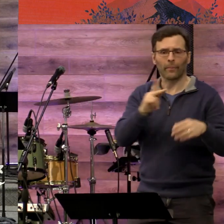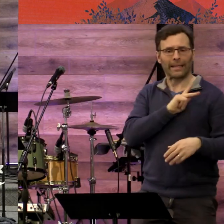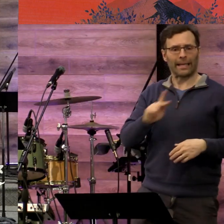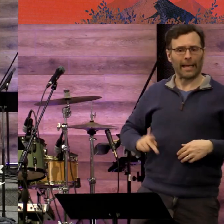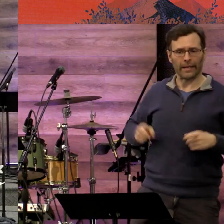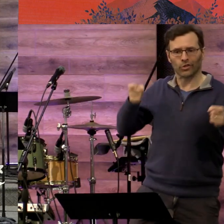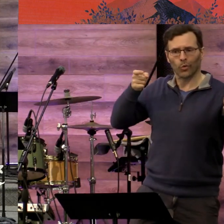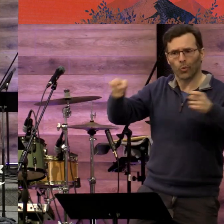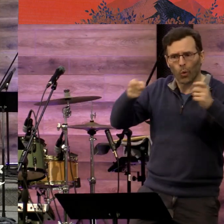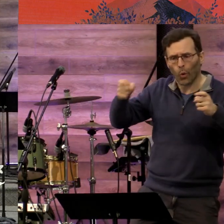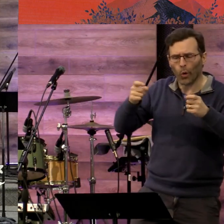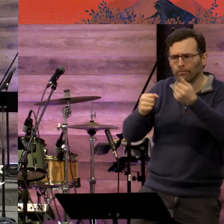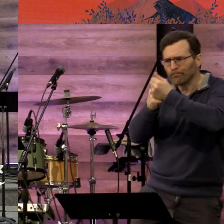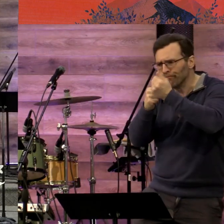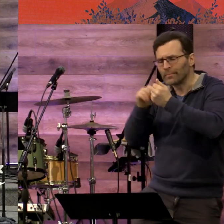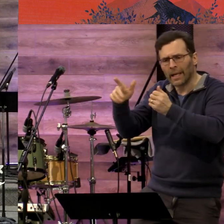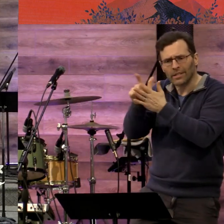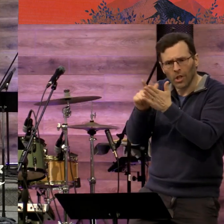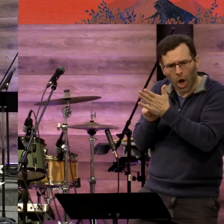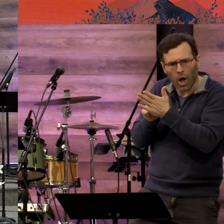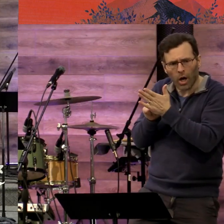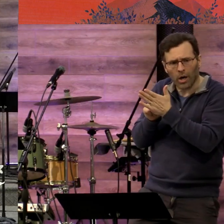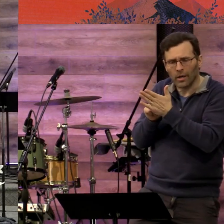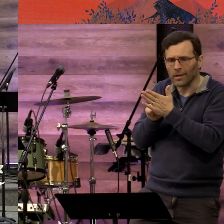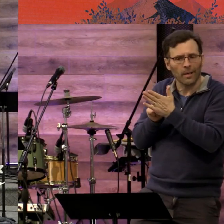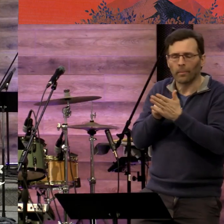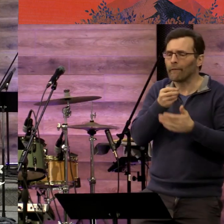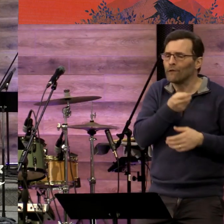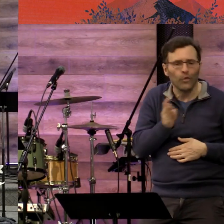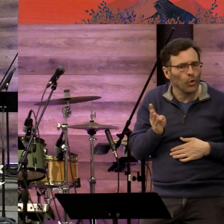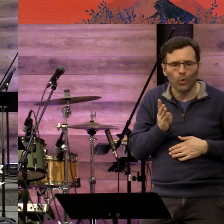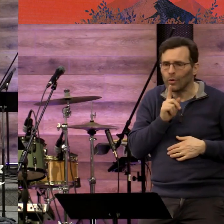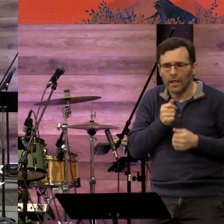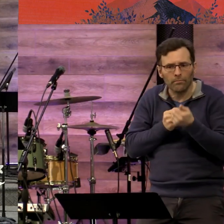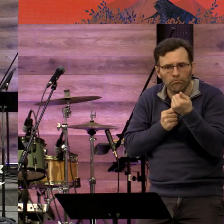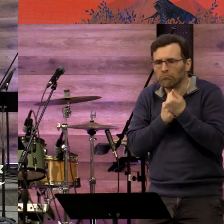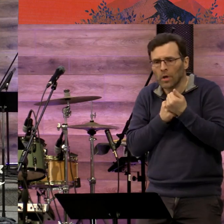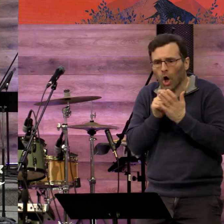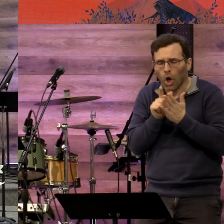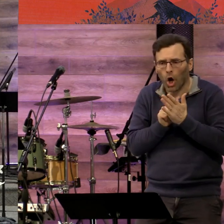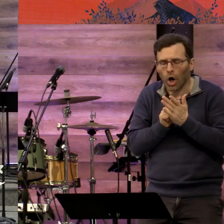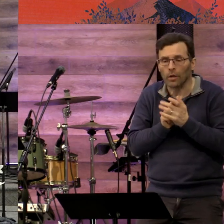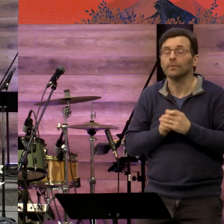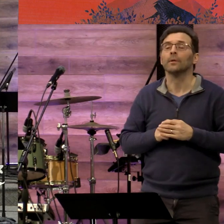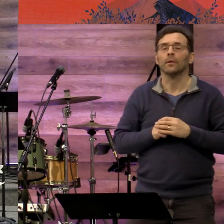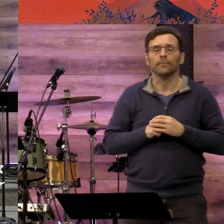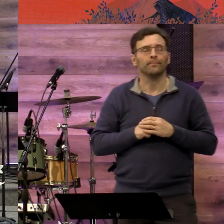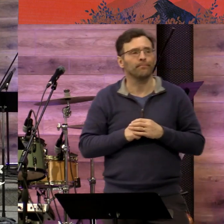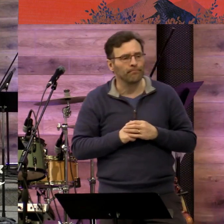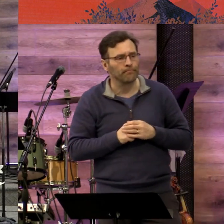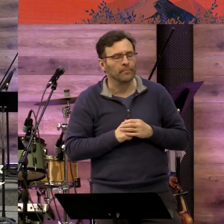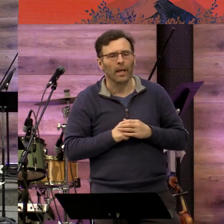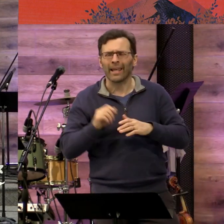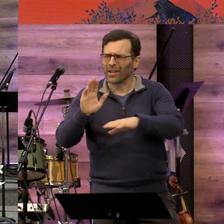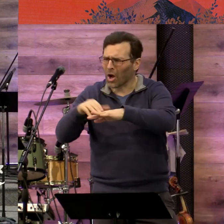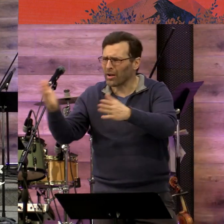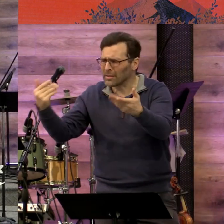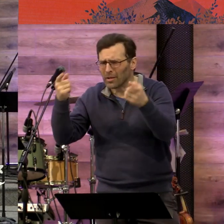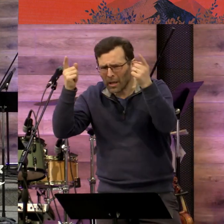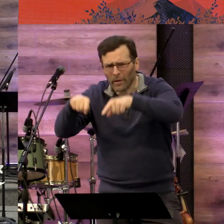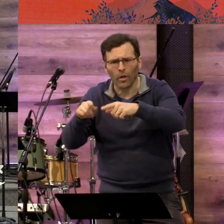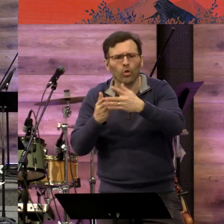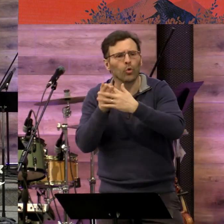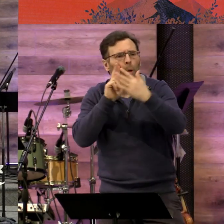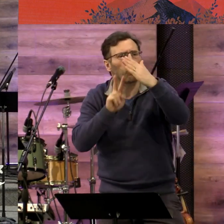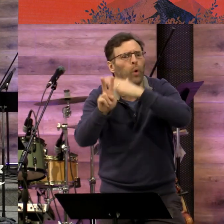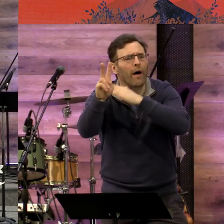to rule and uphold his law, and very few of them actually did. He called his people back to covenant faithfulness through the